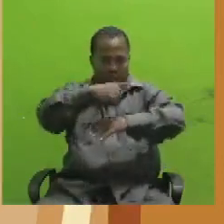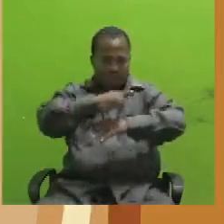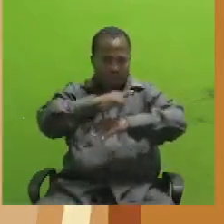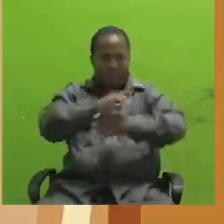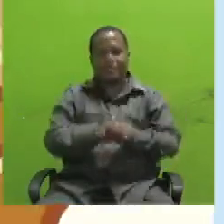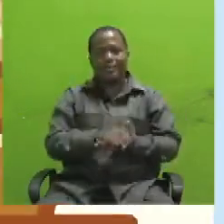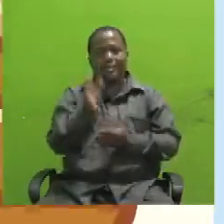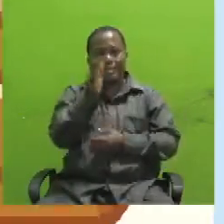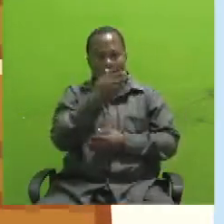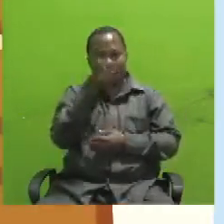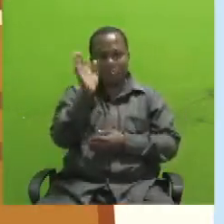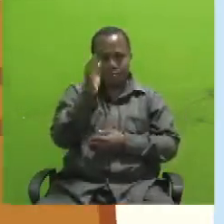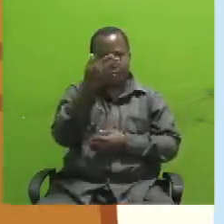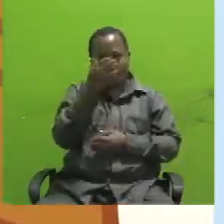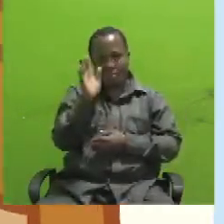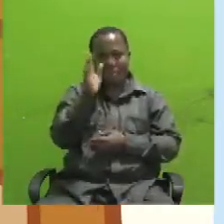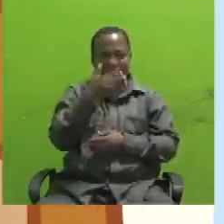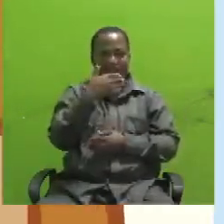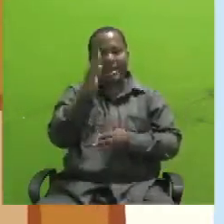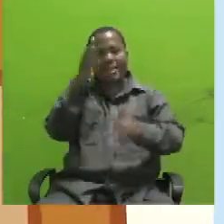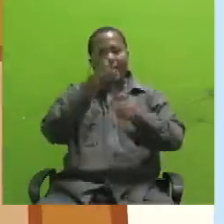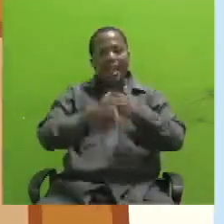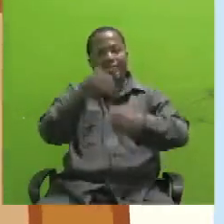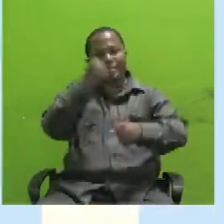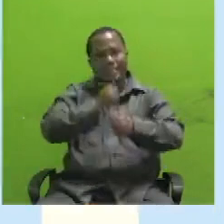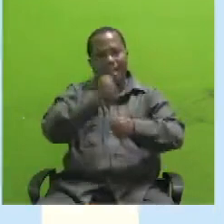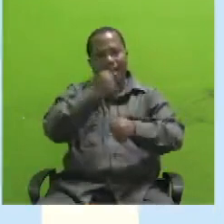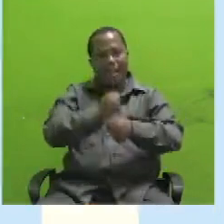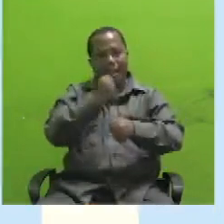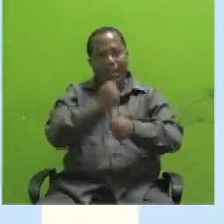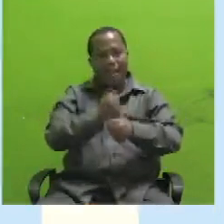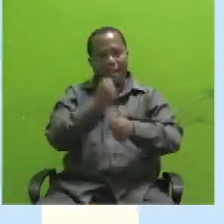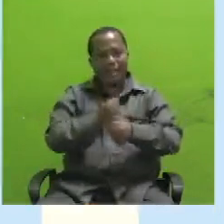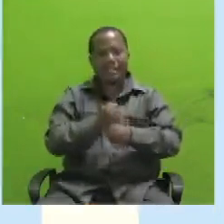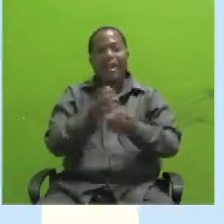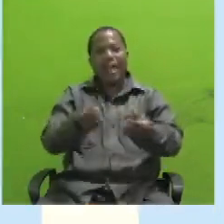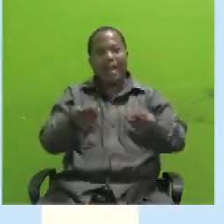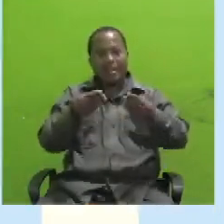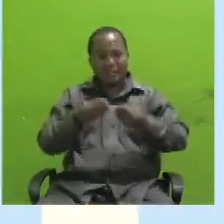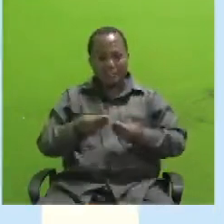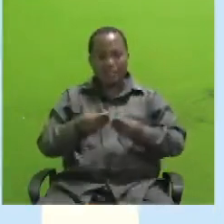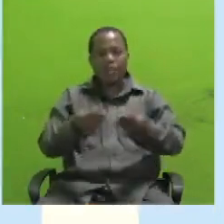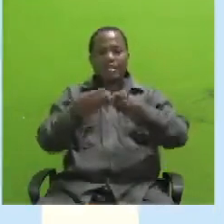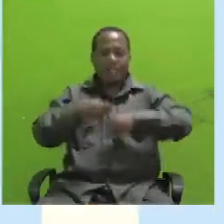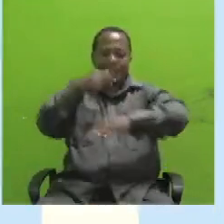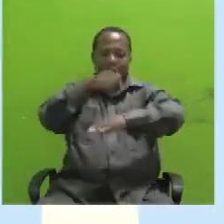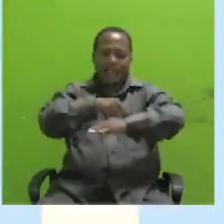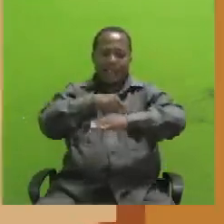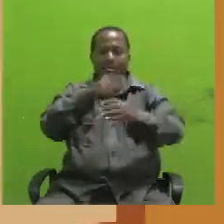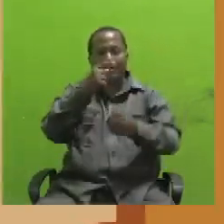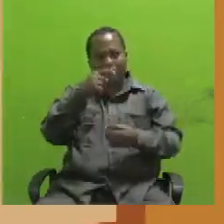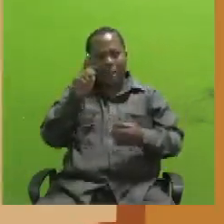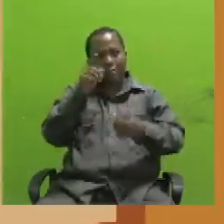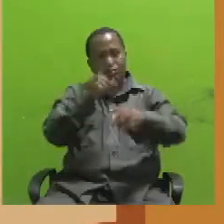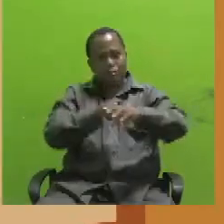one, the mouse went down. Hickory dickory dock, tick tock, tick